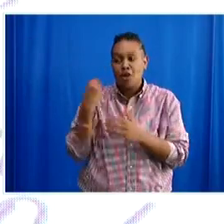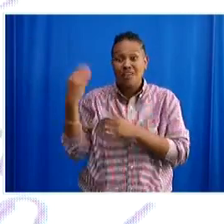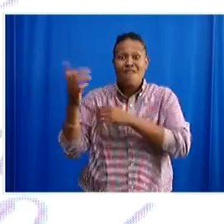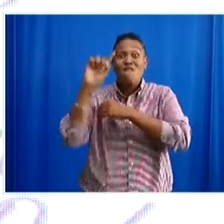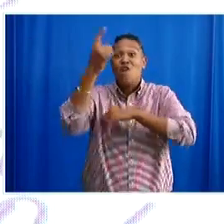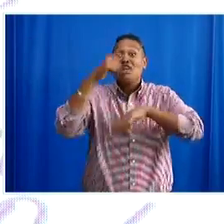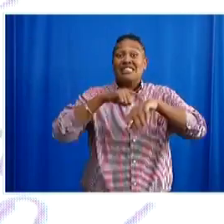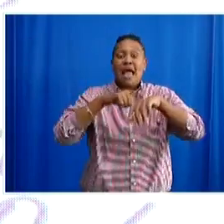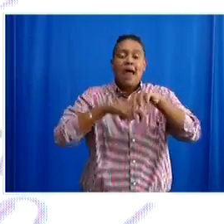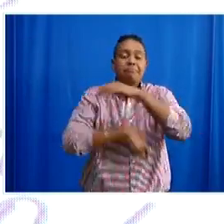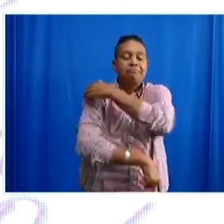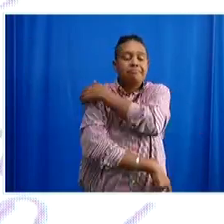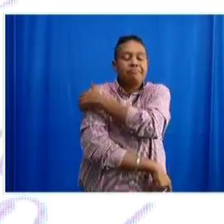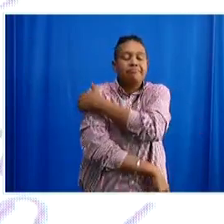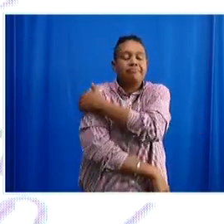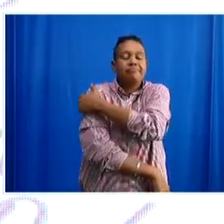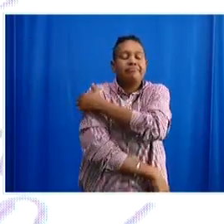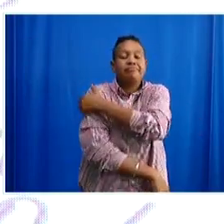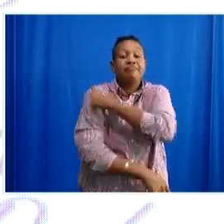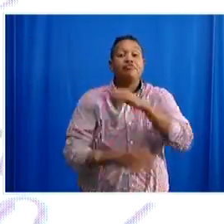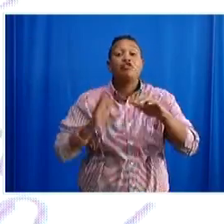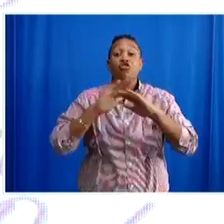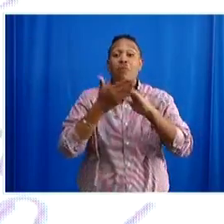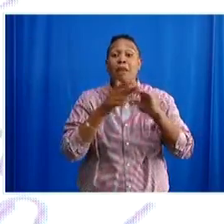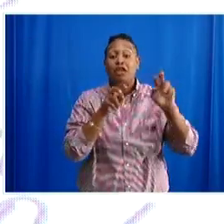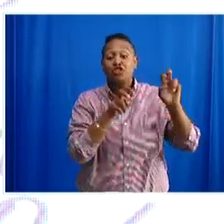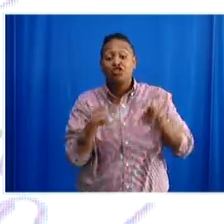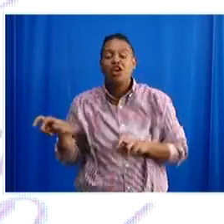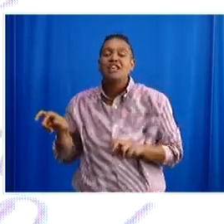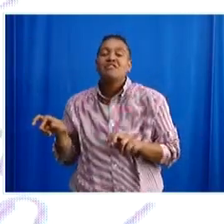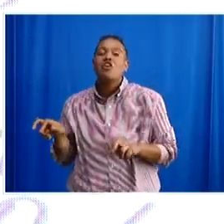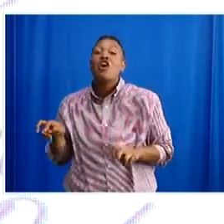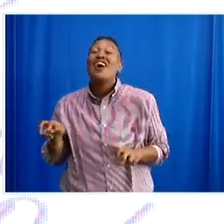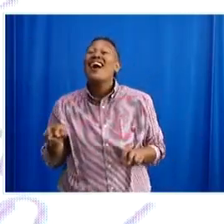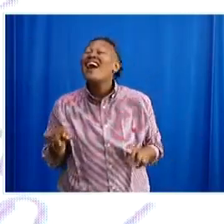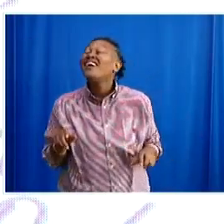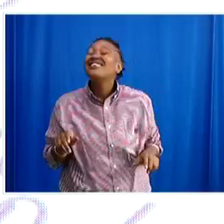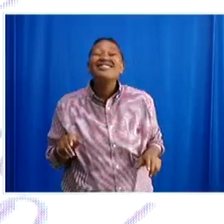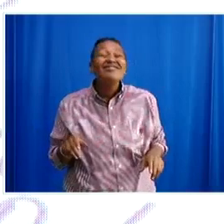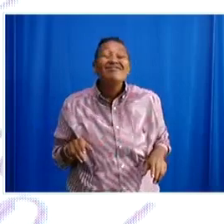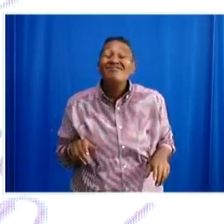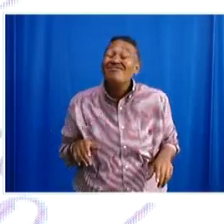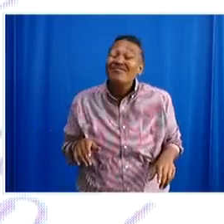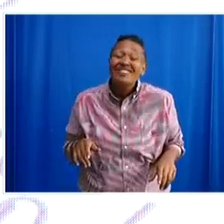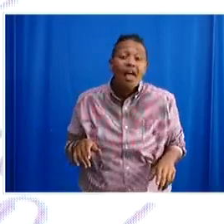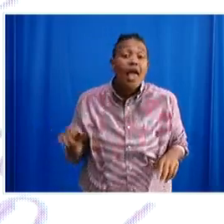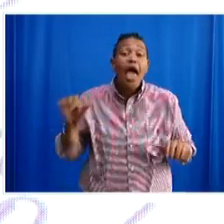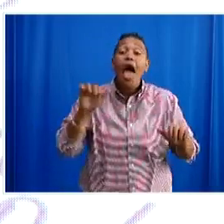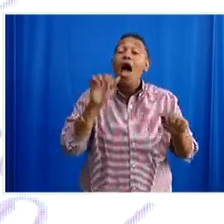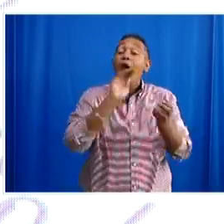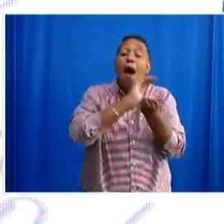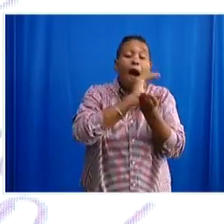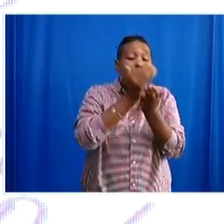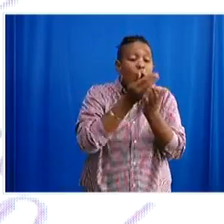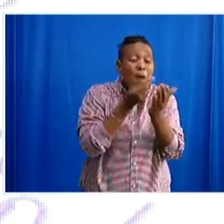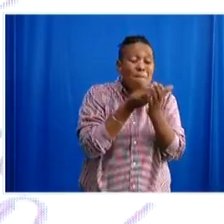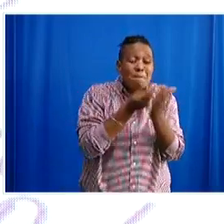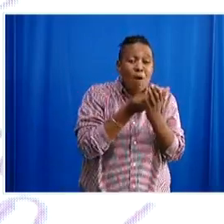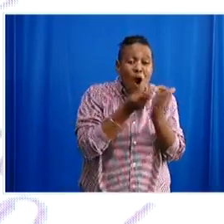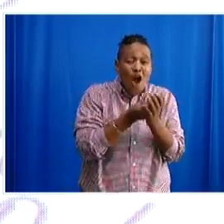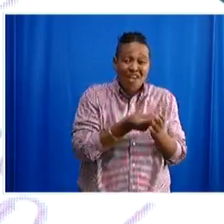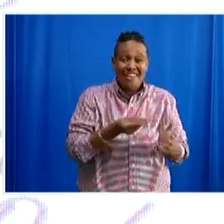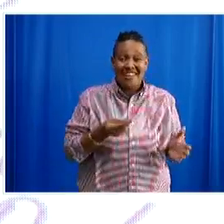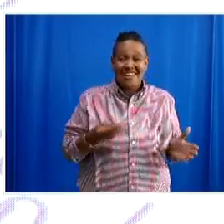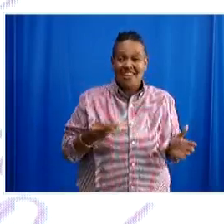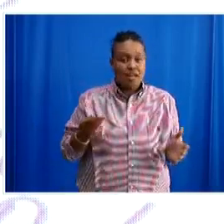that Jamaica is transferring anything close to this amount of funds, to put aside,